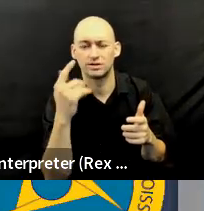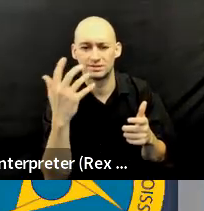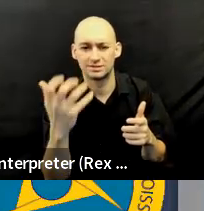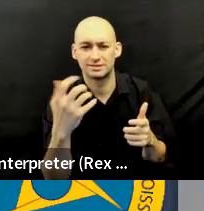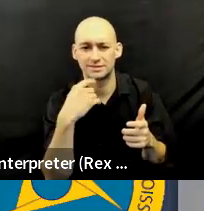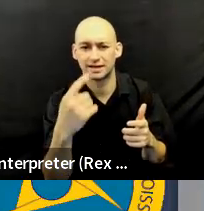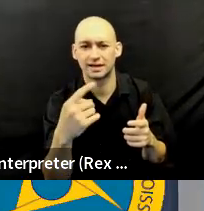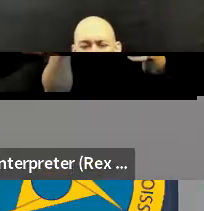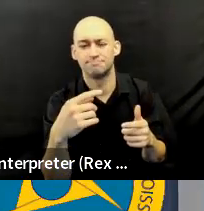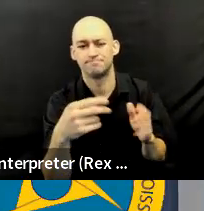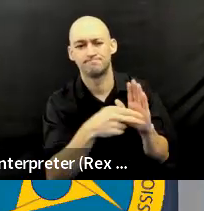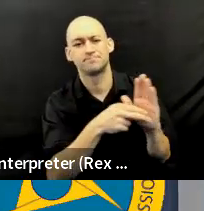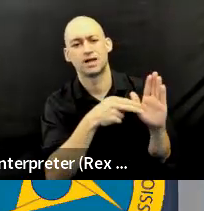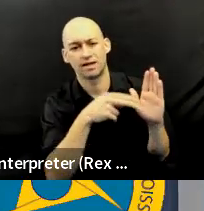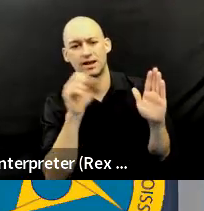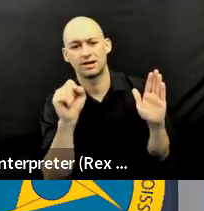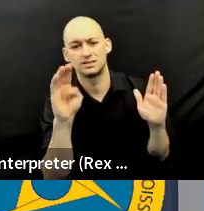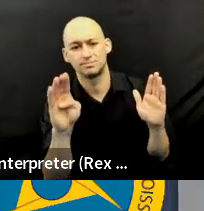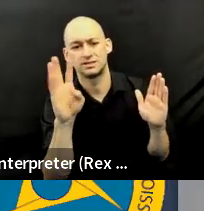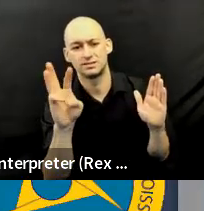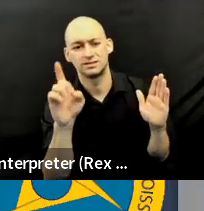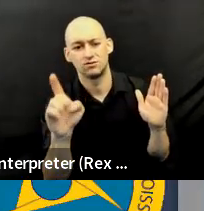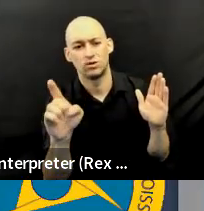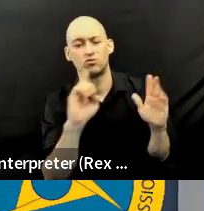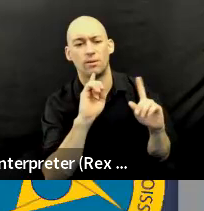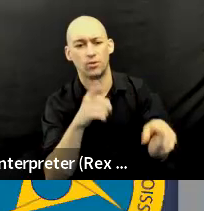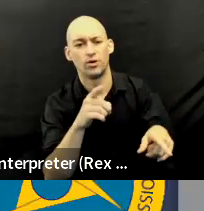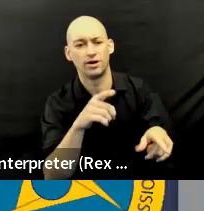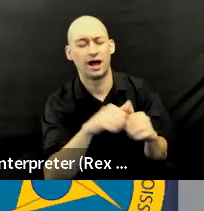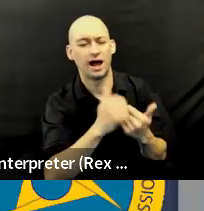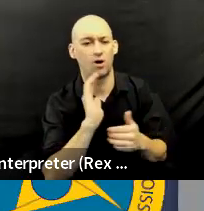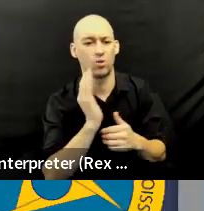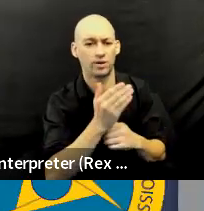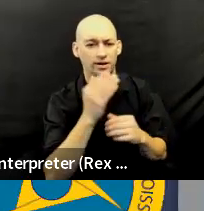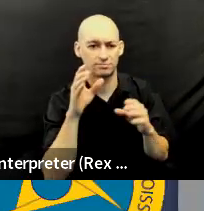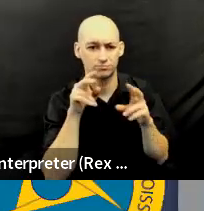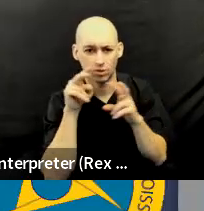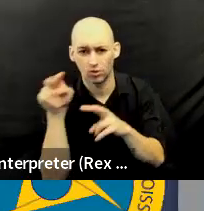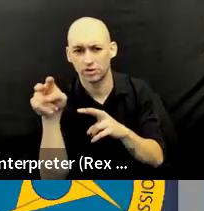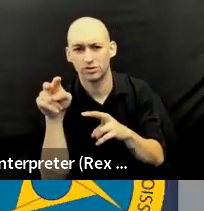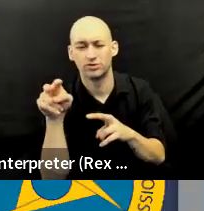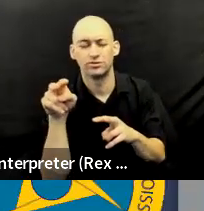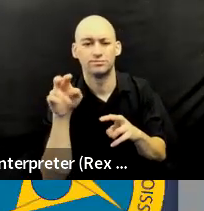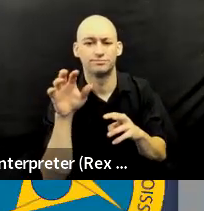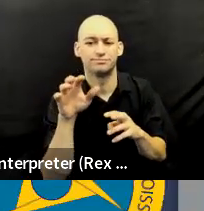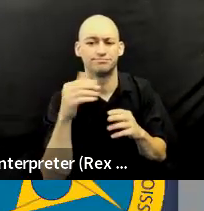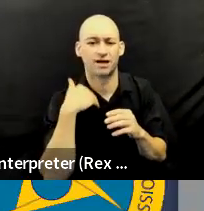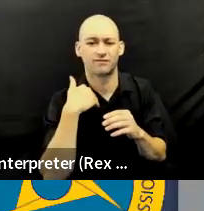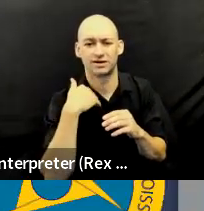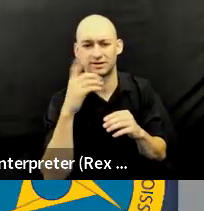as we're looking at this SB 671 report and how we are going to look to having the diesel